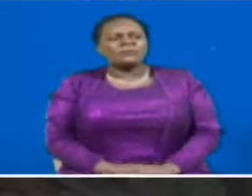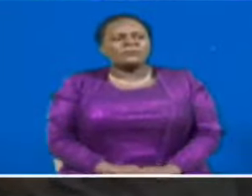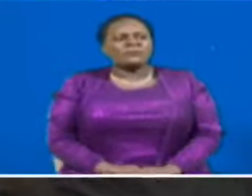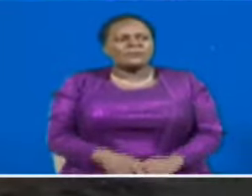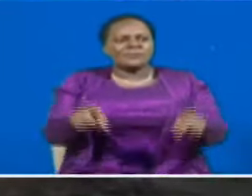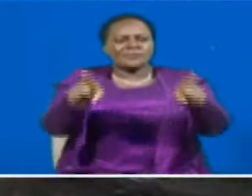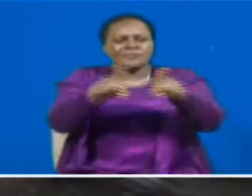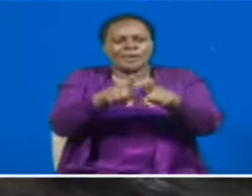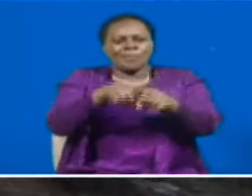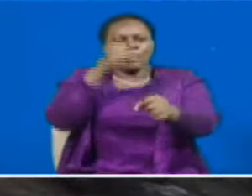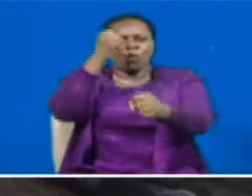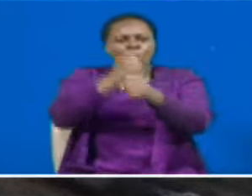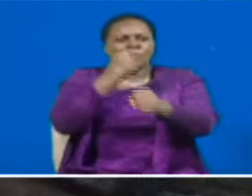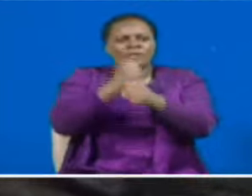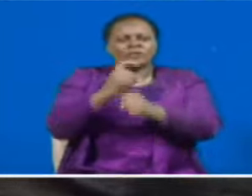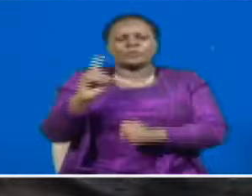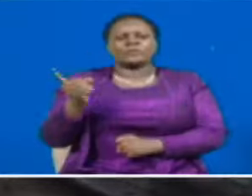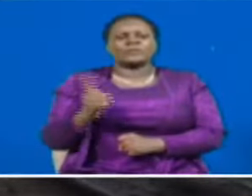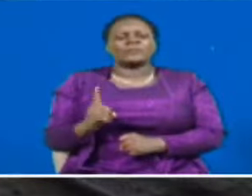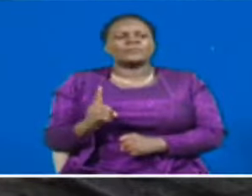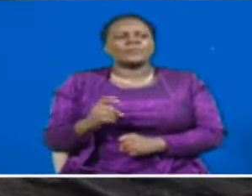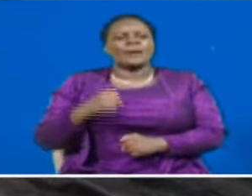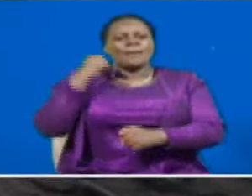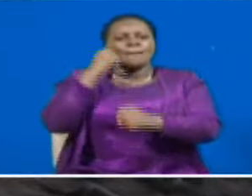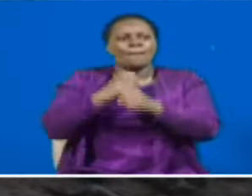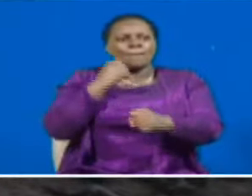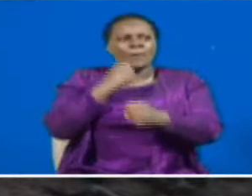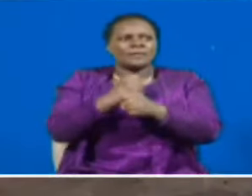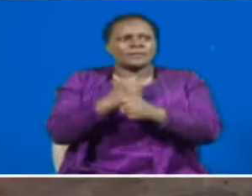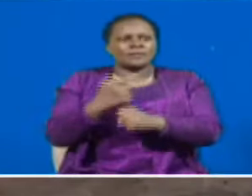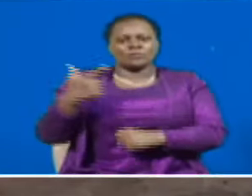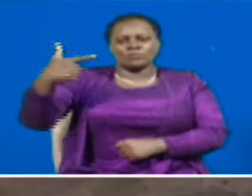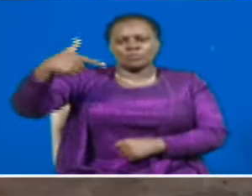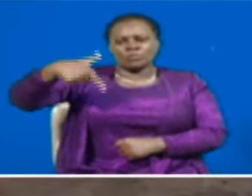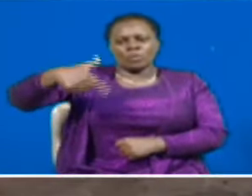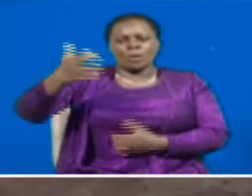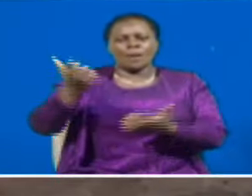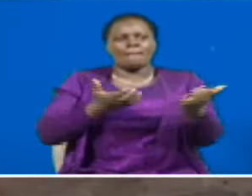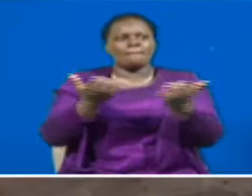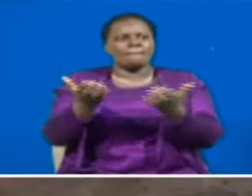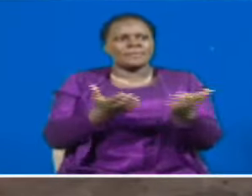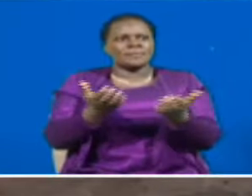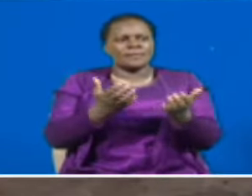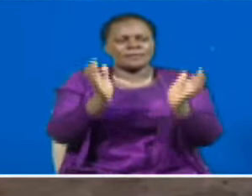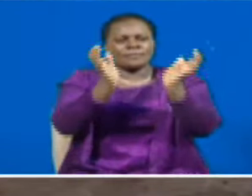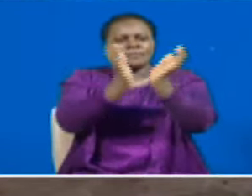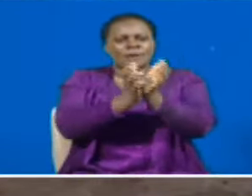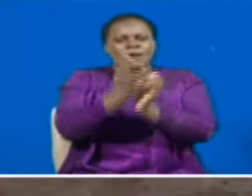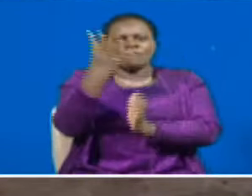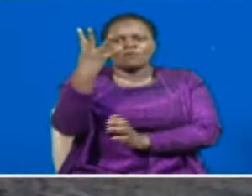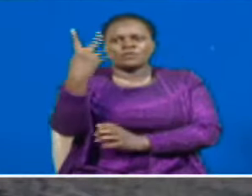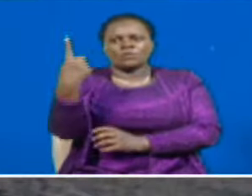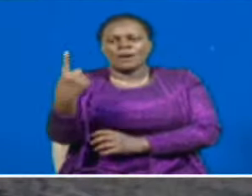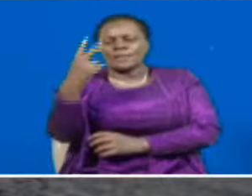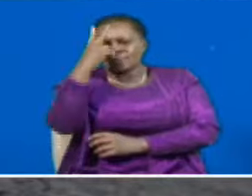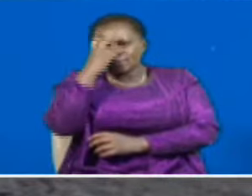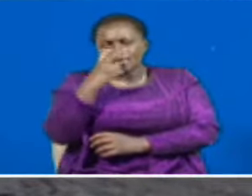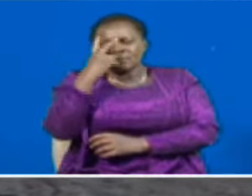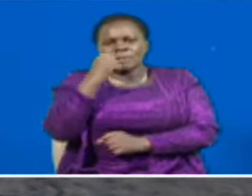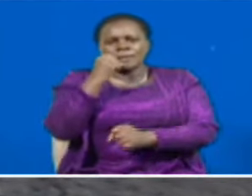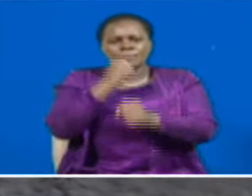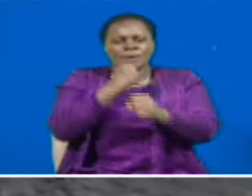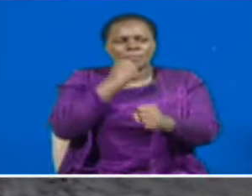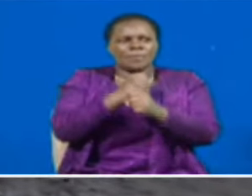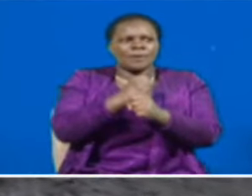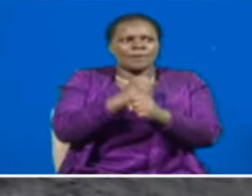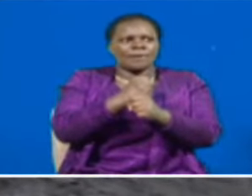In a separate operation in Nairobi, a crackdown on illegal fuel siphoning in Nairobi led to the arrest of 41 suspects. The Operation Support